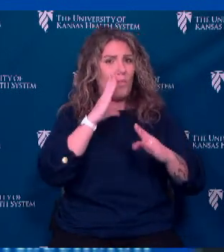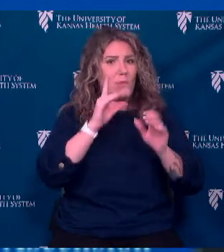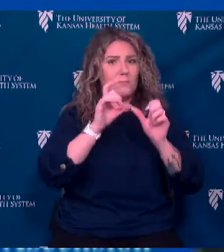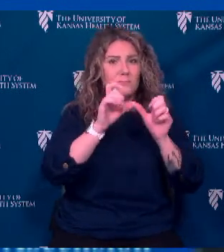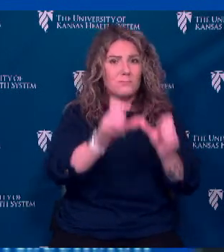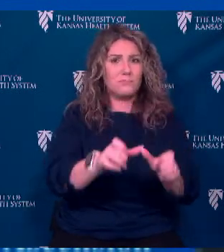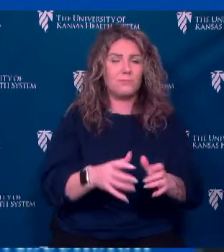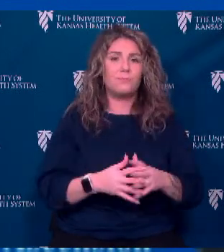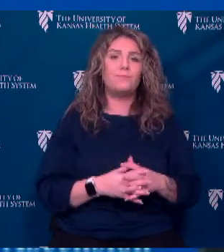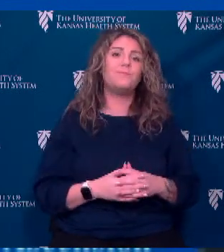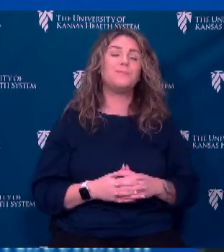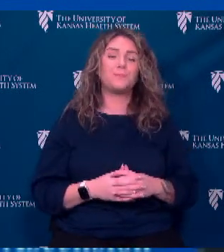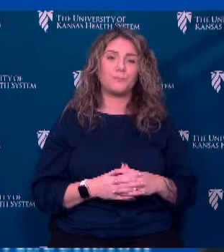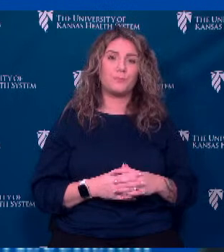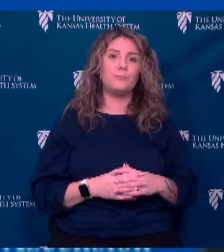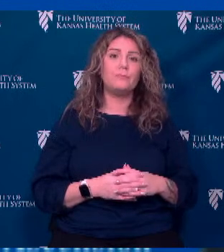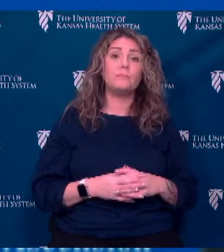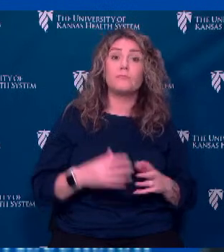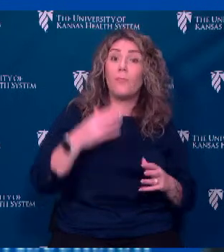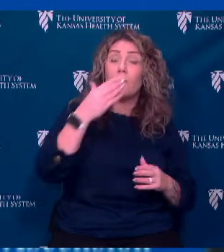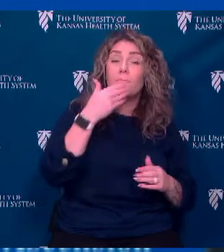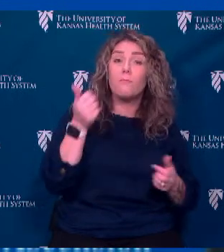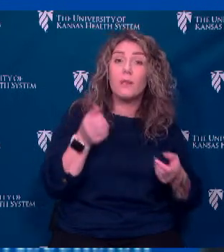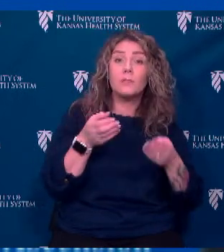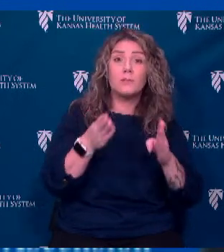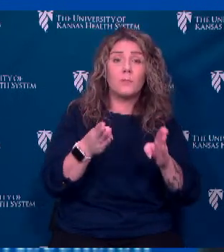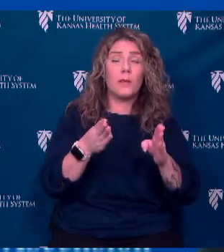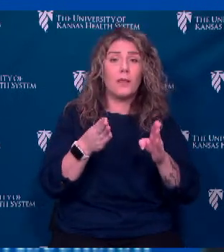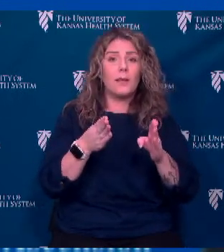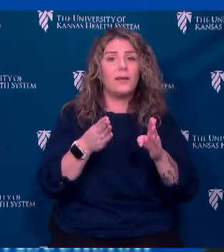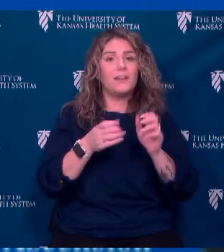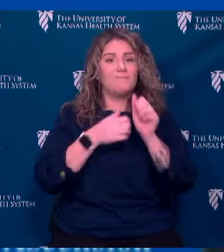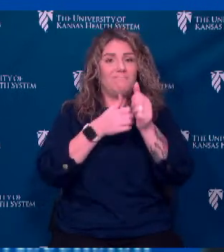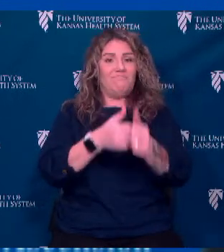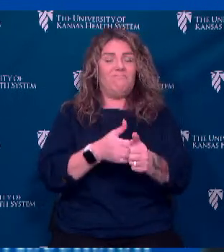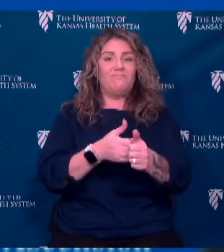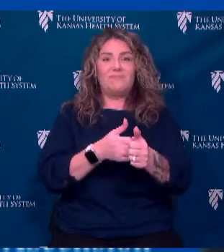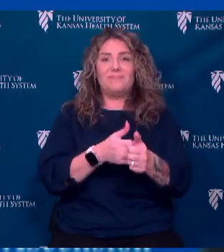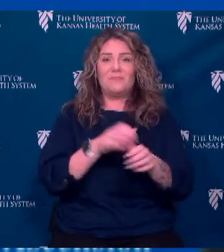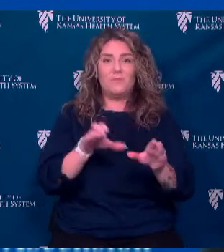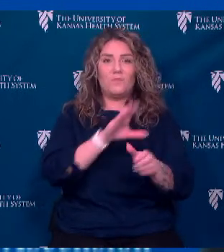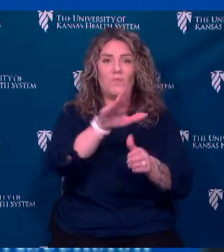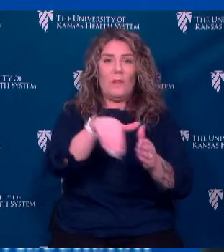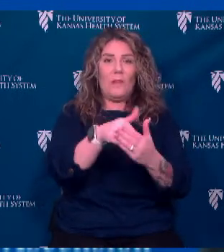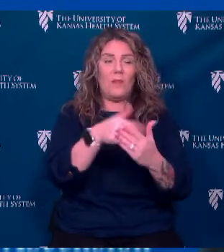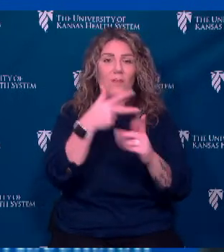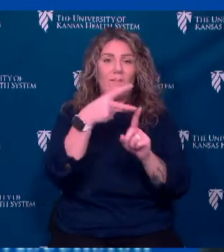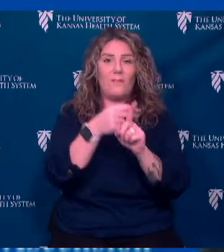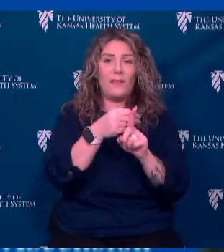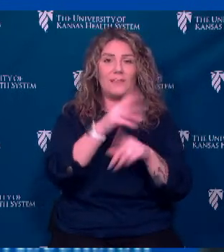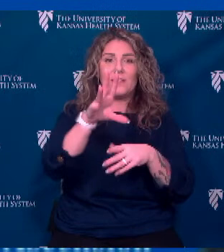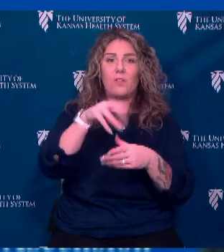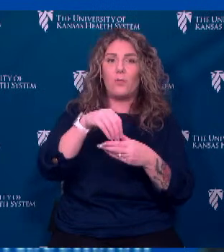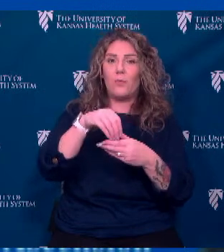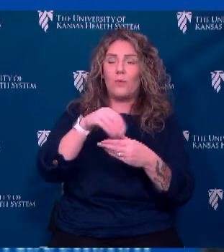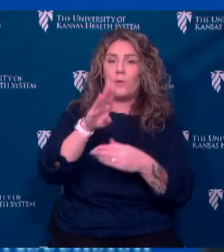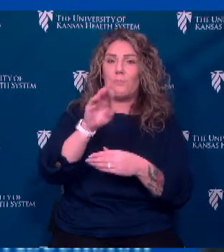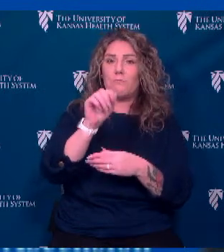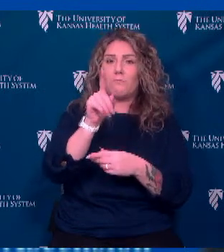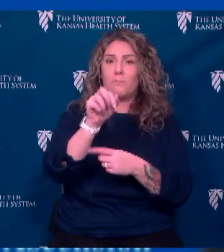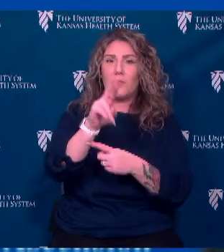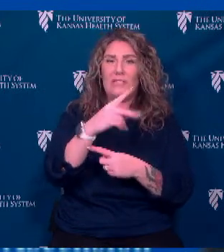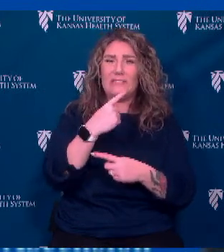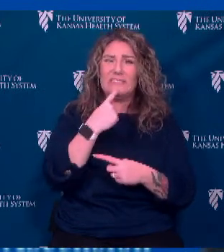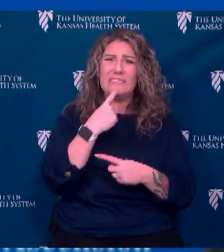last. And so the best way is to keep up with the vaccine regimen, including a booster. I'm a little bit